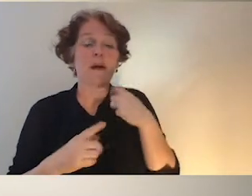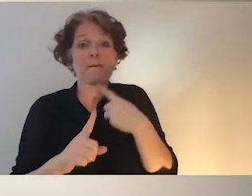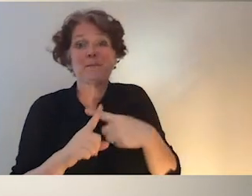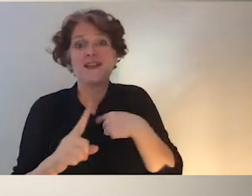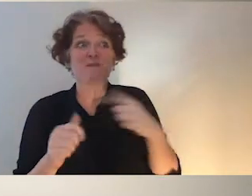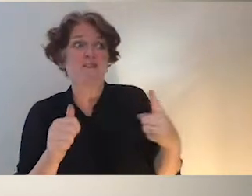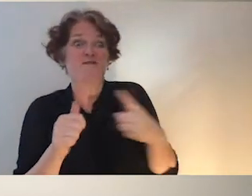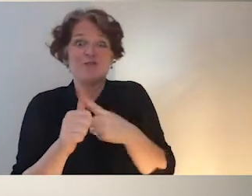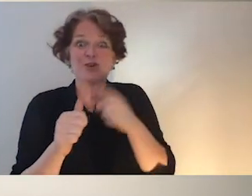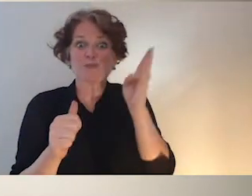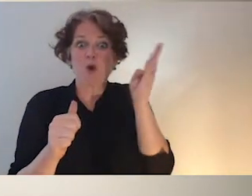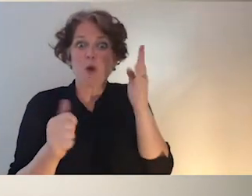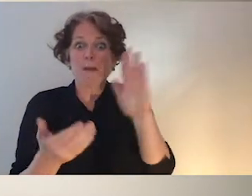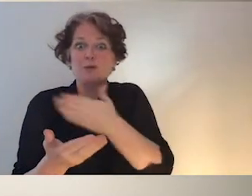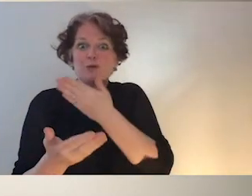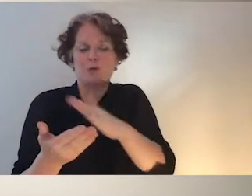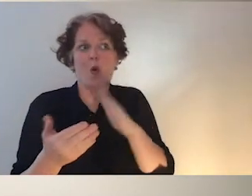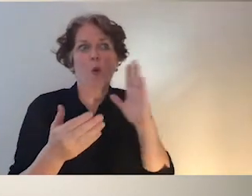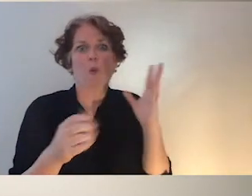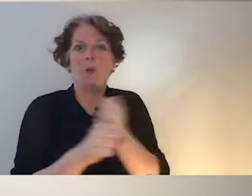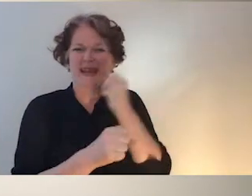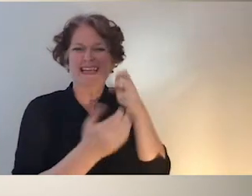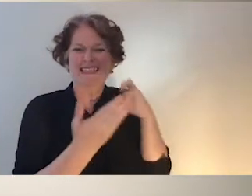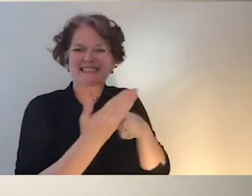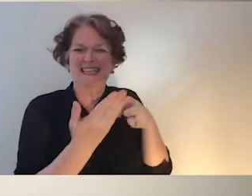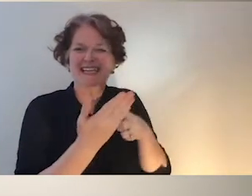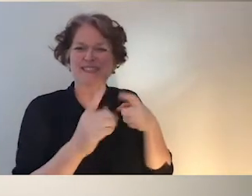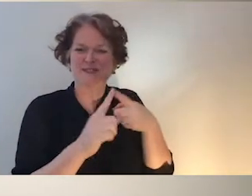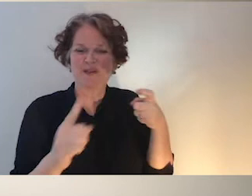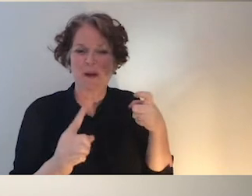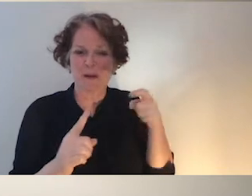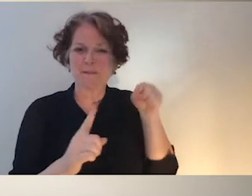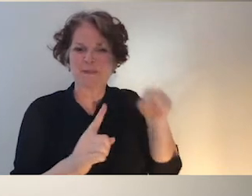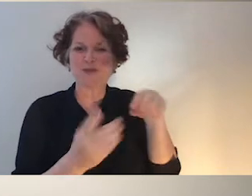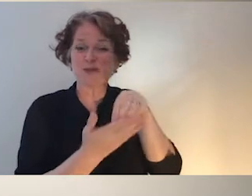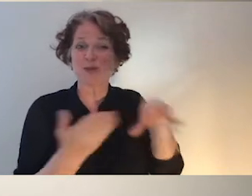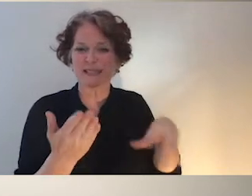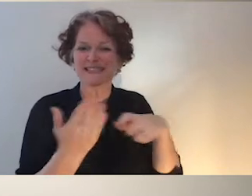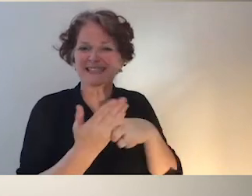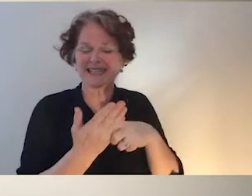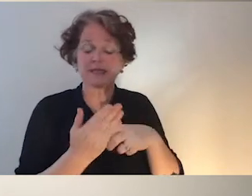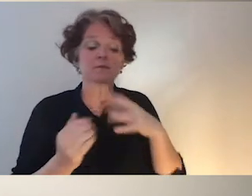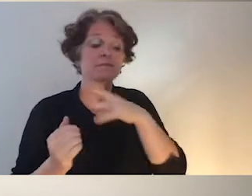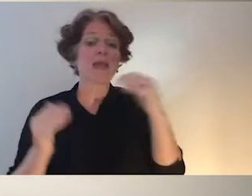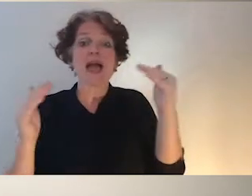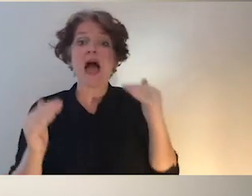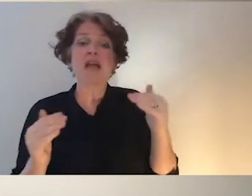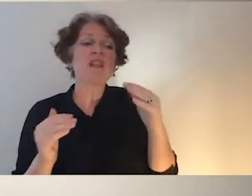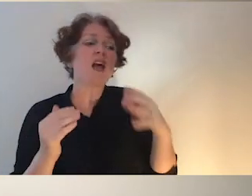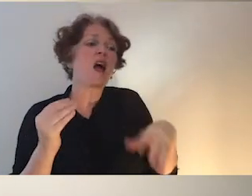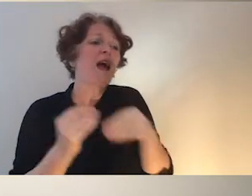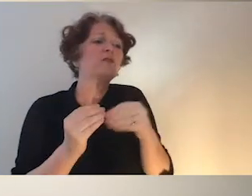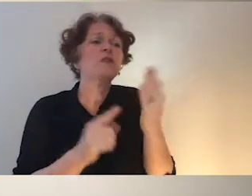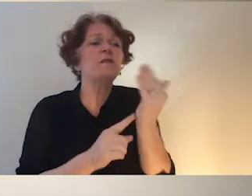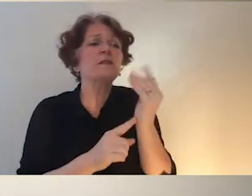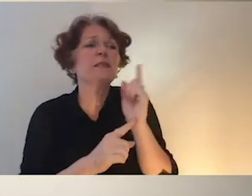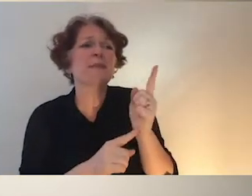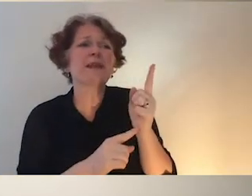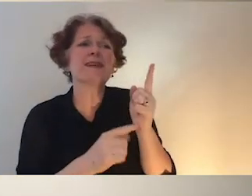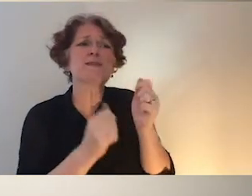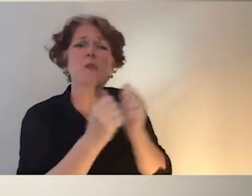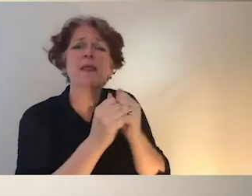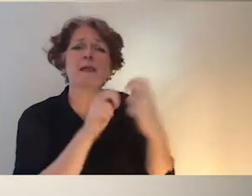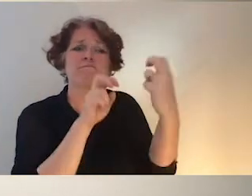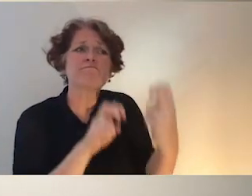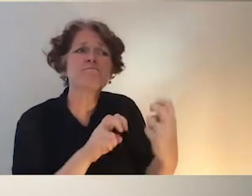Broadway musical after winning OSA student tickets with my friends, and the extra 15 minutes spent with my advisor, sharing her